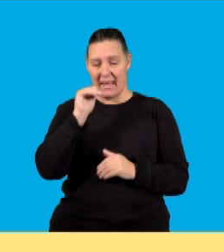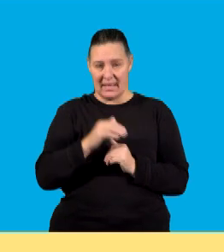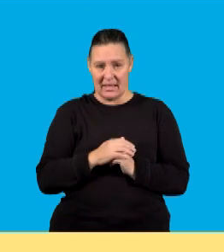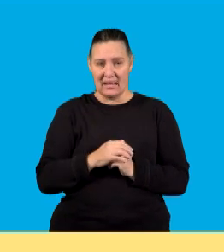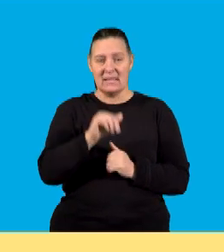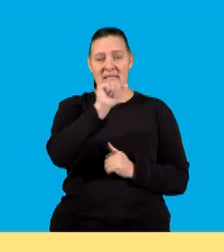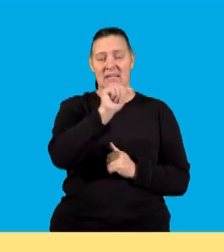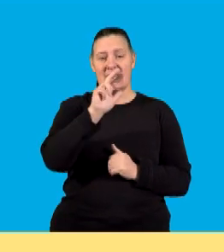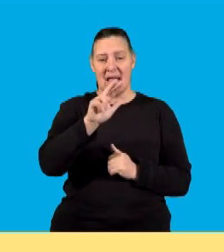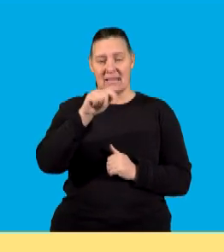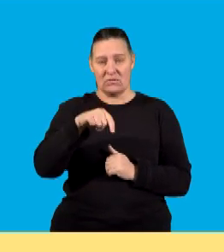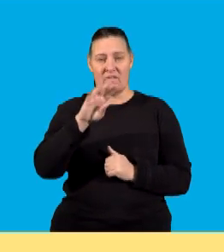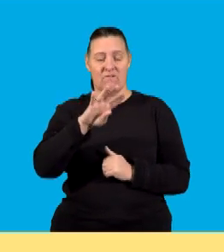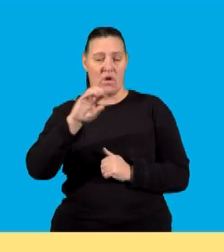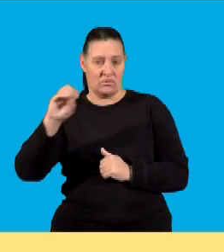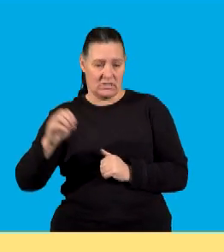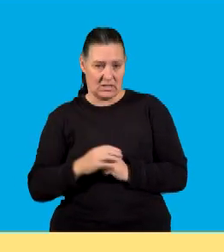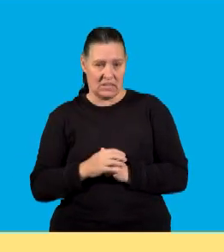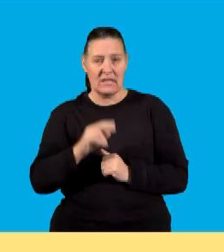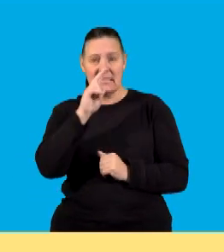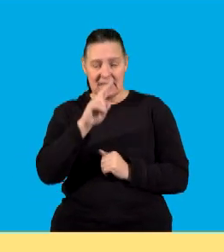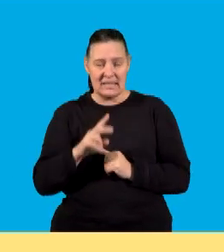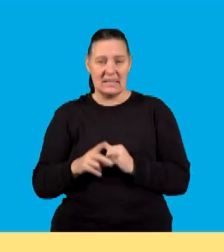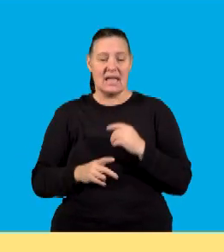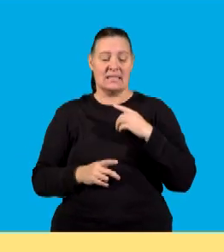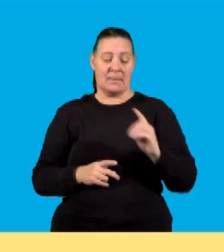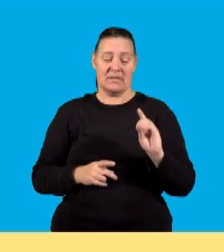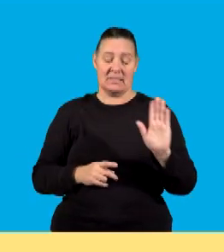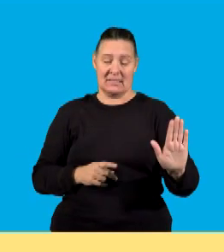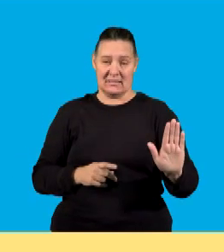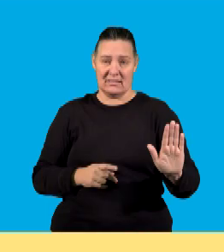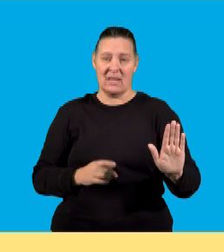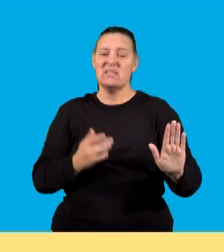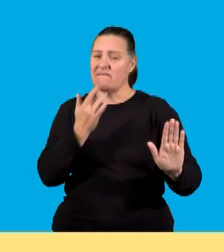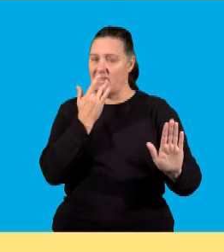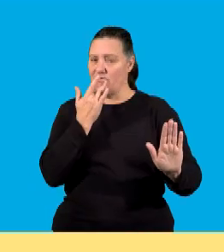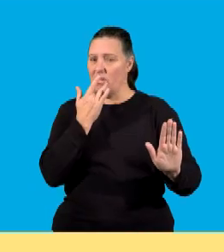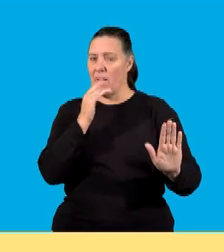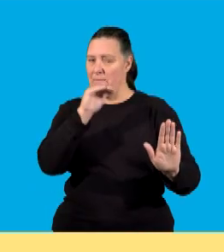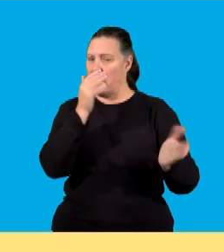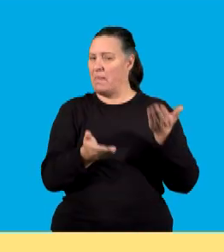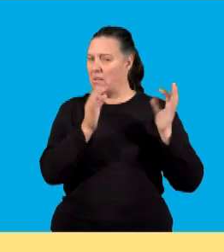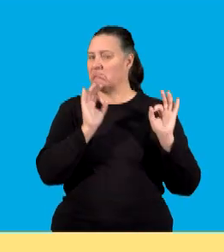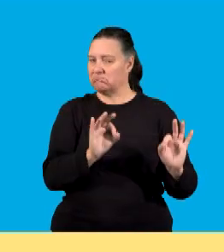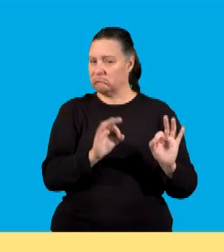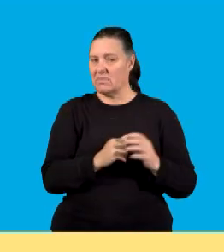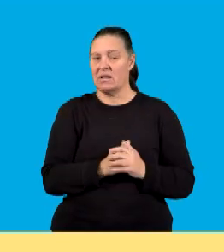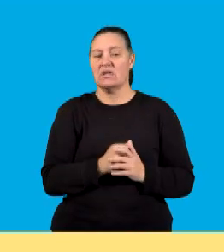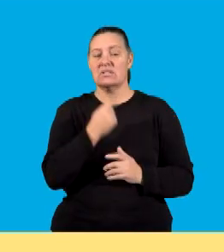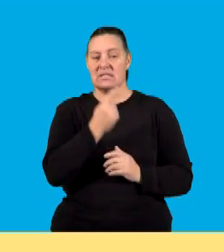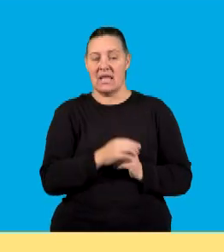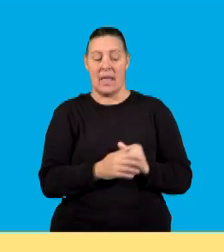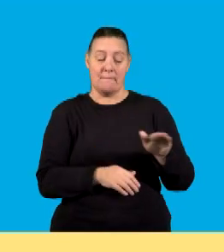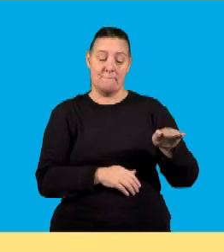see here, 68,400, and you can see it is on the debit side. That means it is a favorable bank balance. So I'll come here and